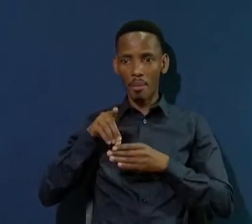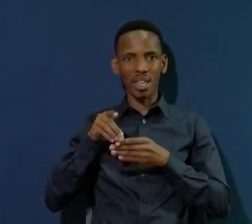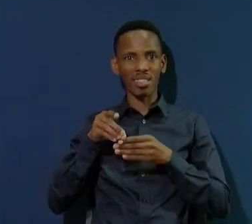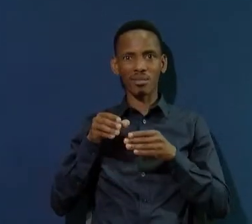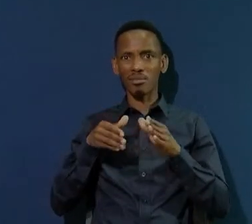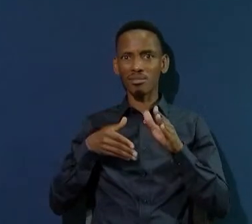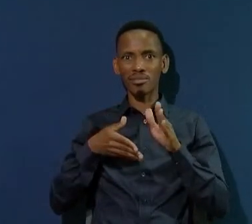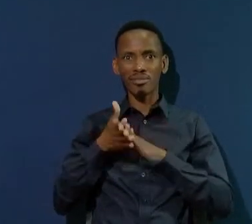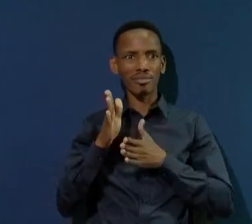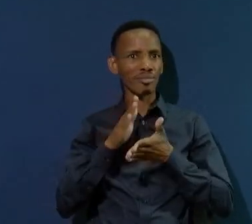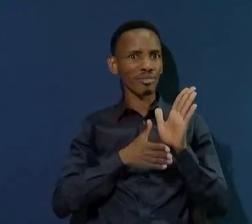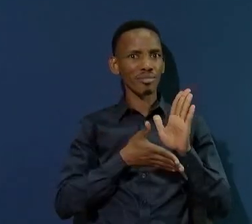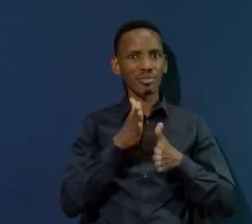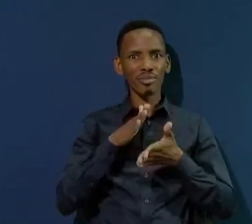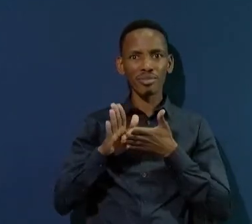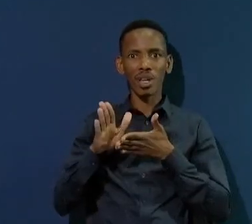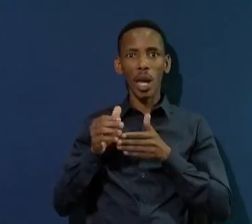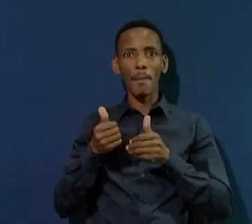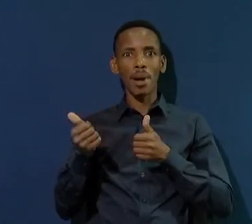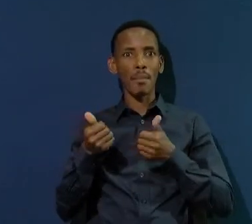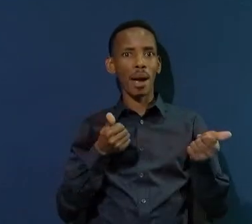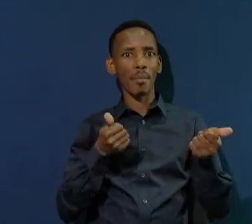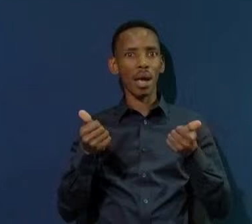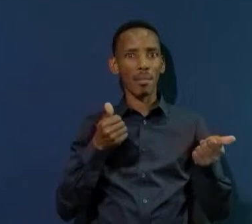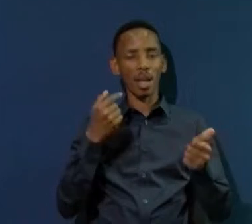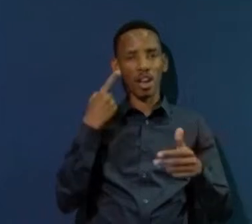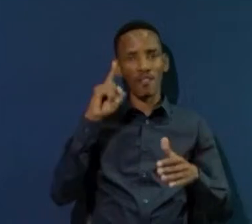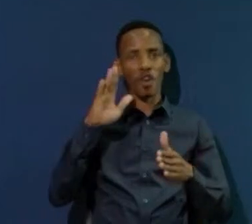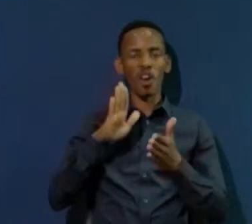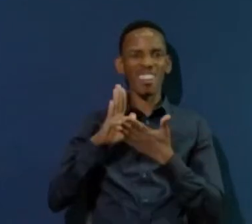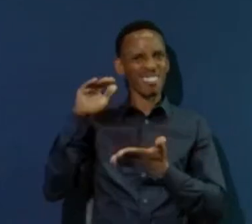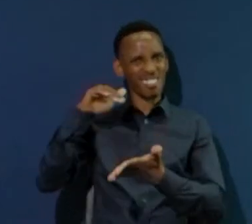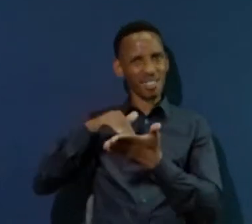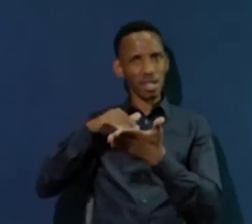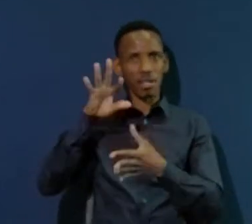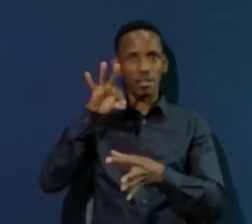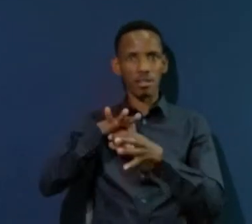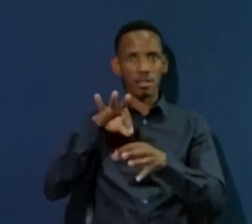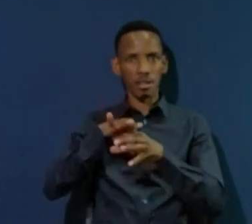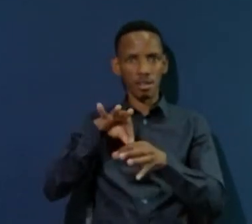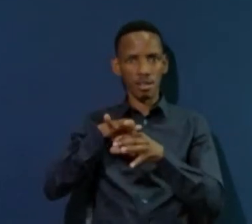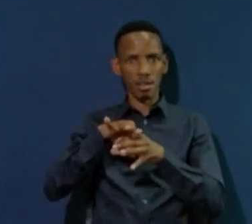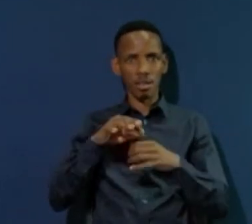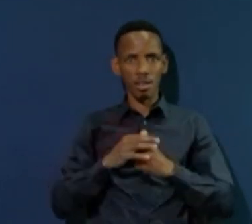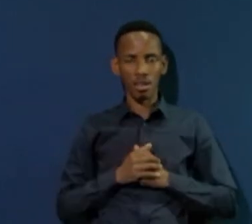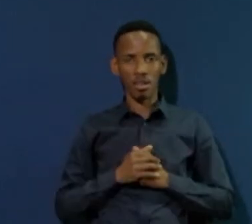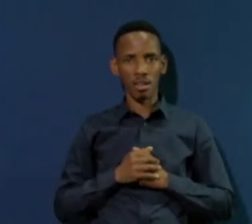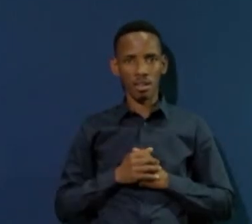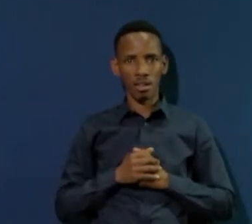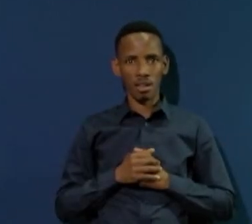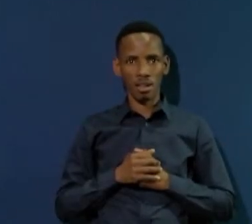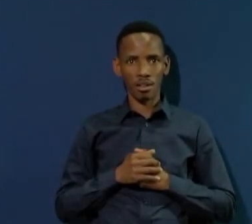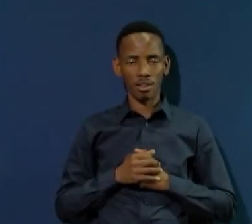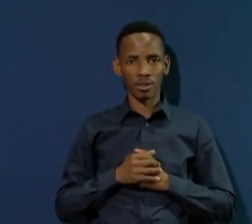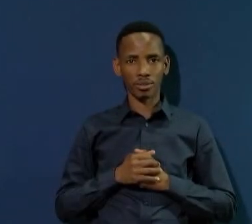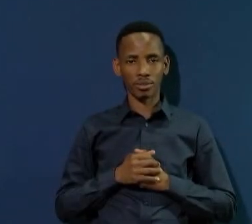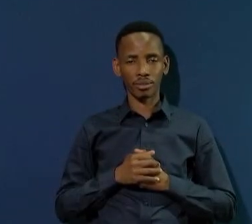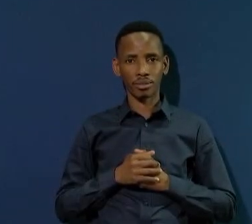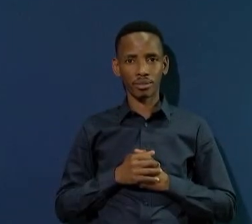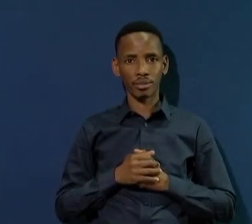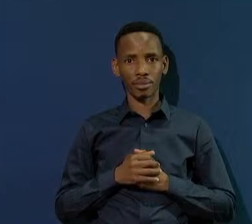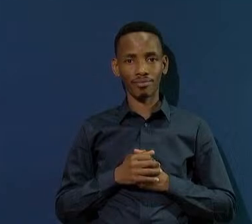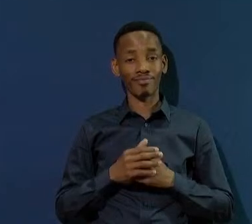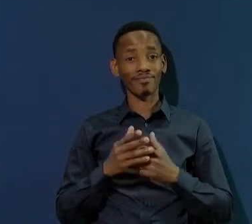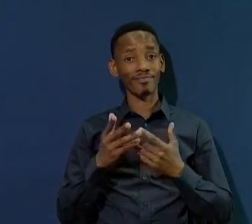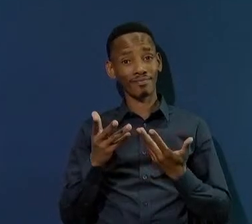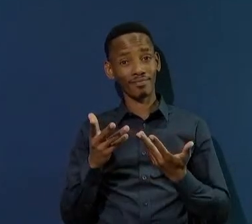gore dissolution of parliament means we now refer to them as former instead of sitting. Okay. Yeah. And should it happen that